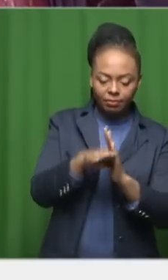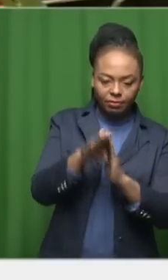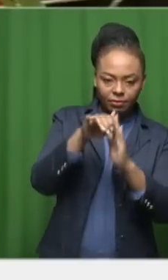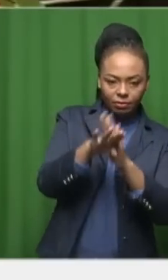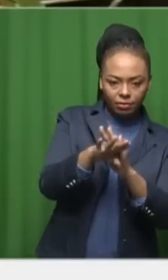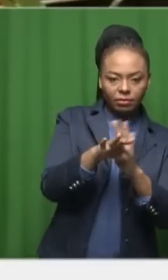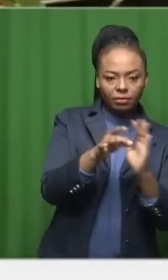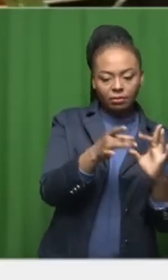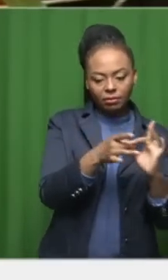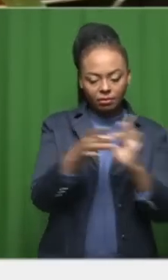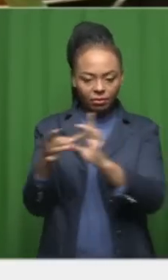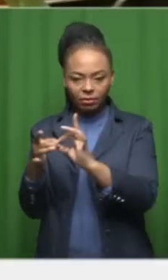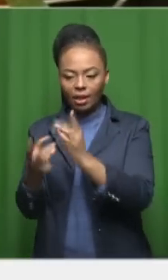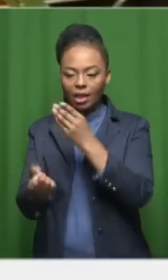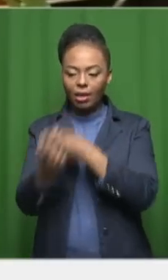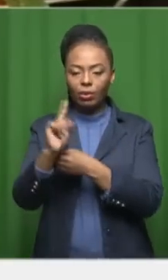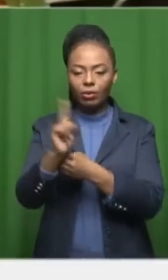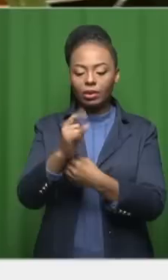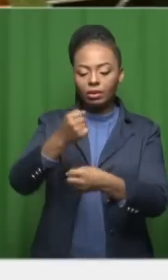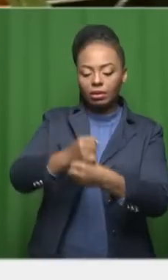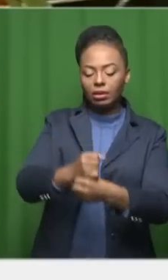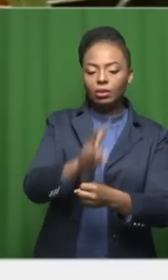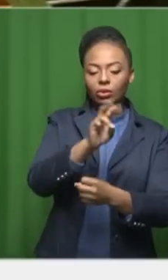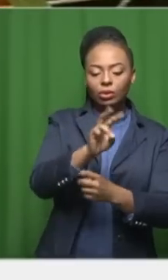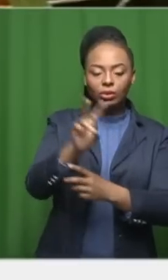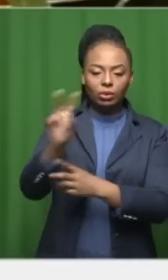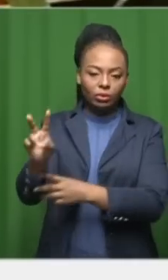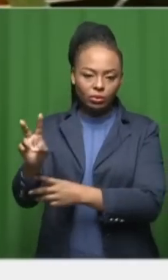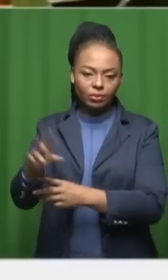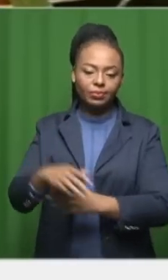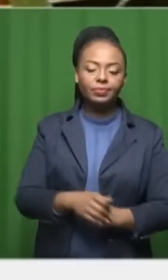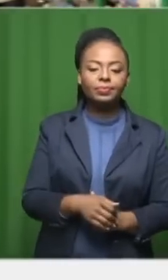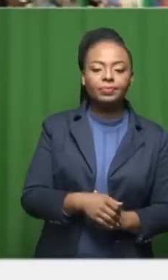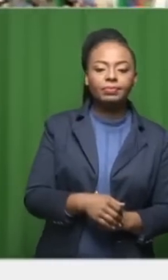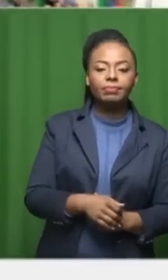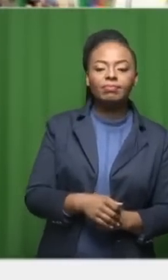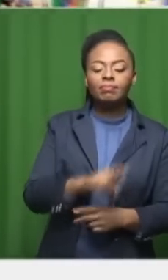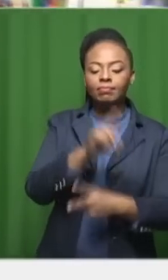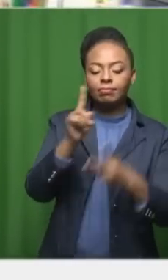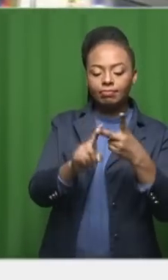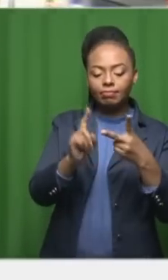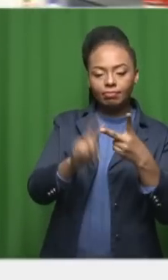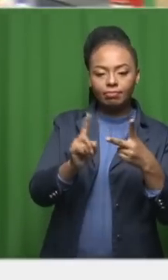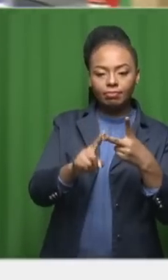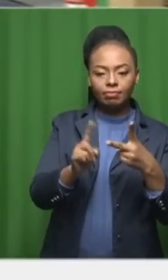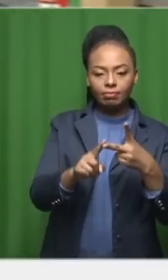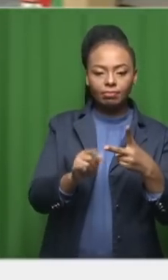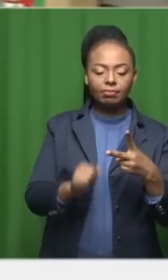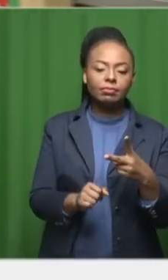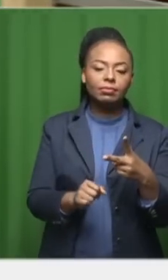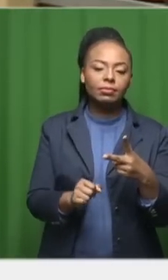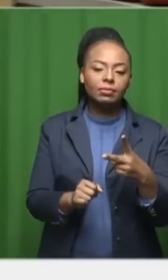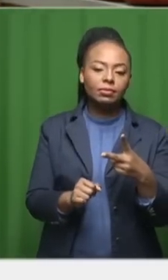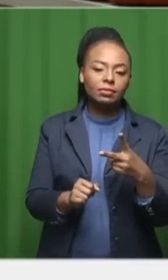relative to what happened in 2022. And then the second reason is that there is a